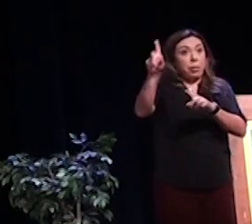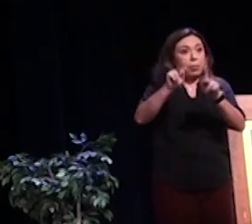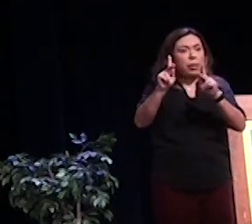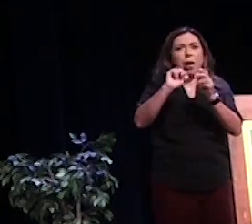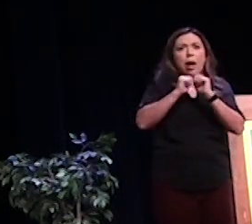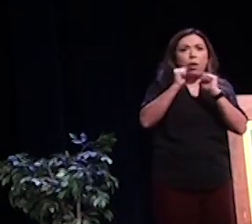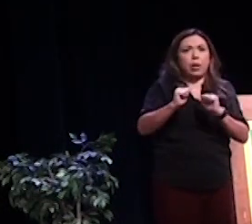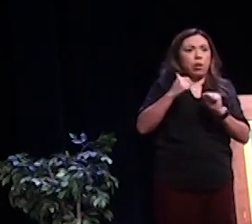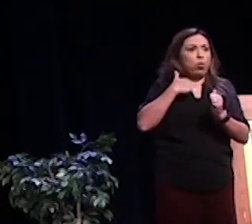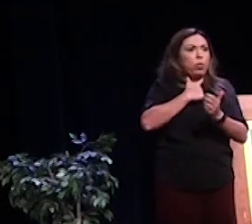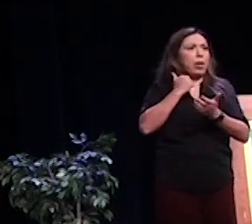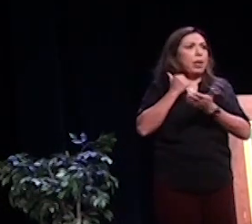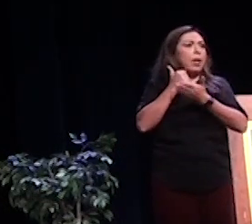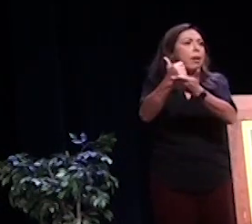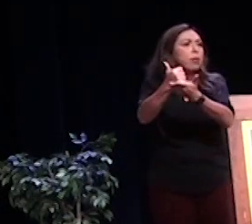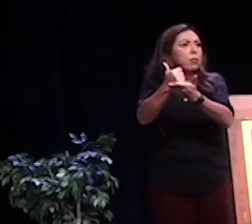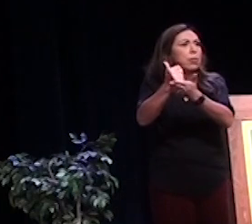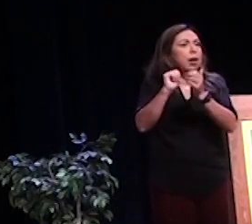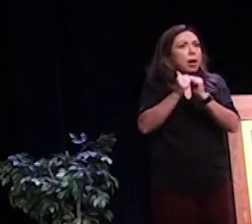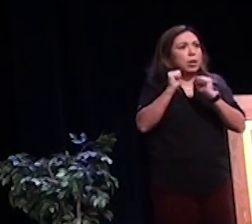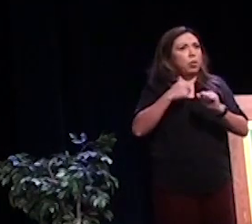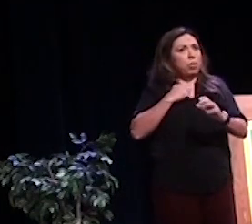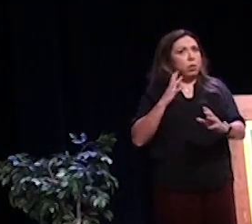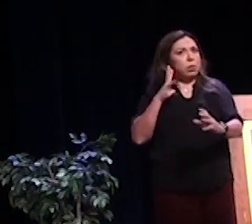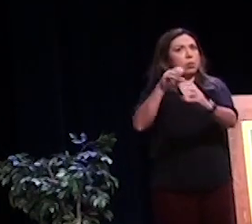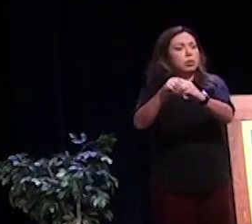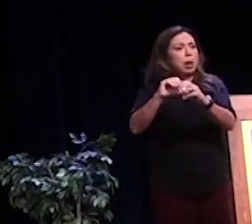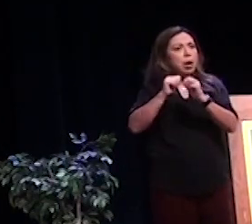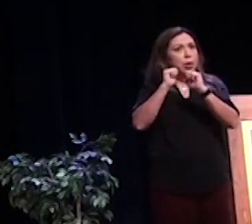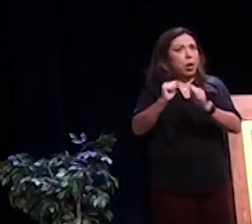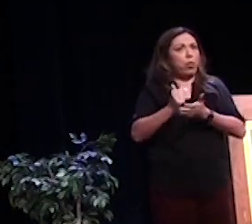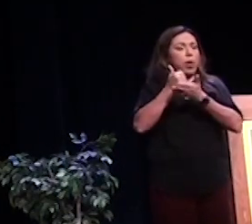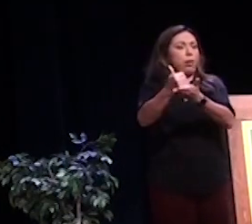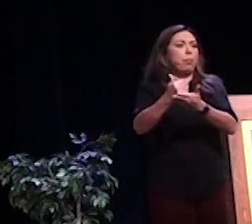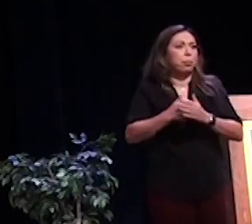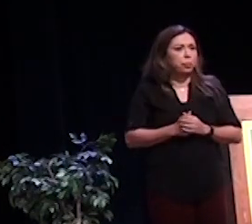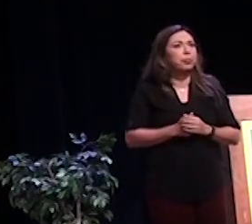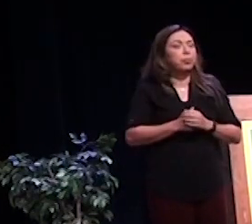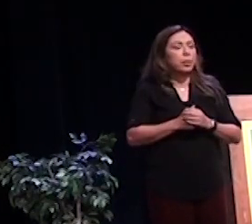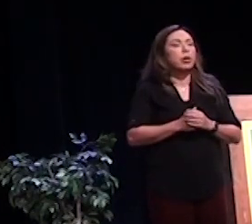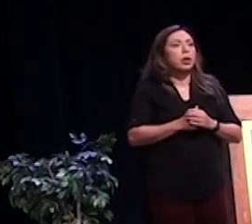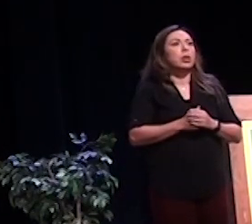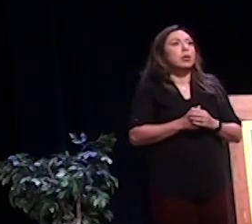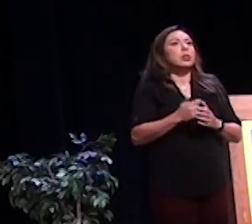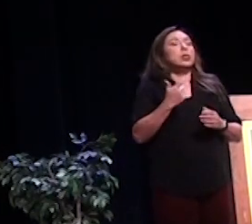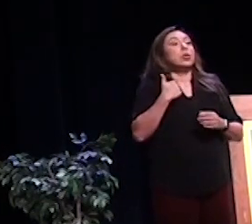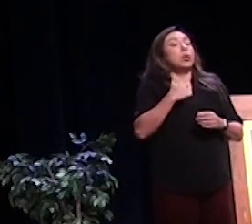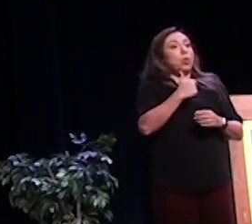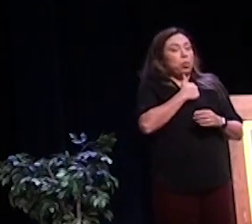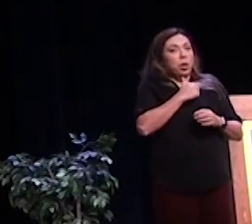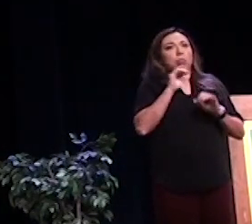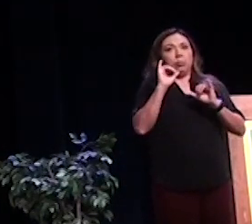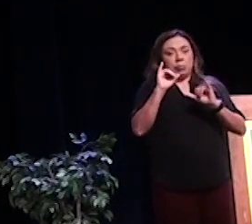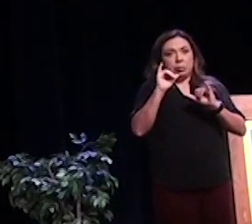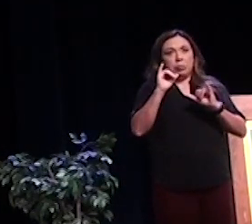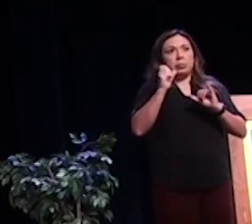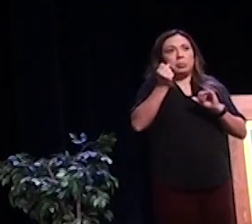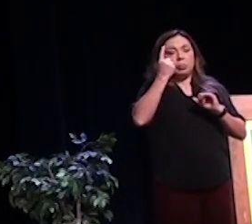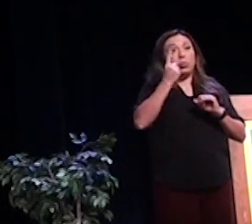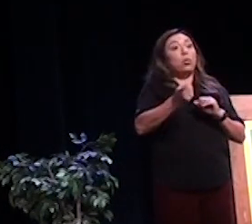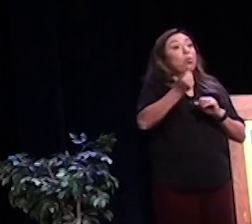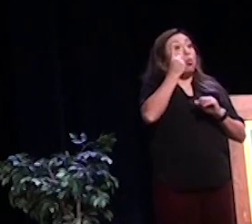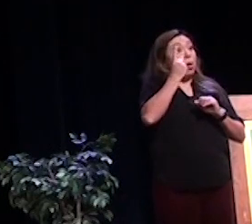how can we be part of this, and how can we help? So we figured that, and one of our biggest workforce